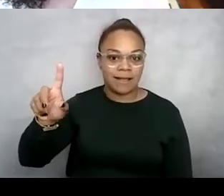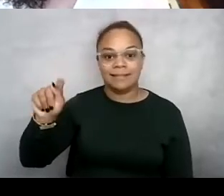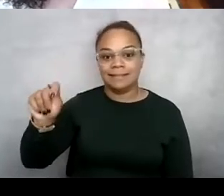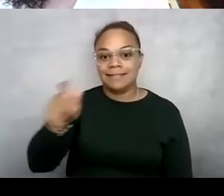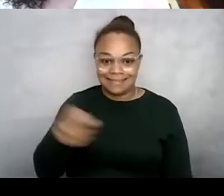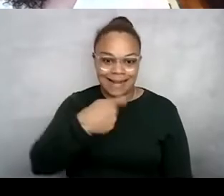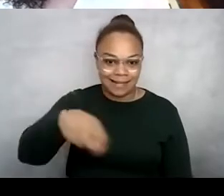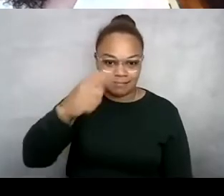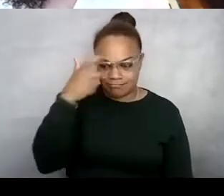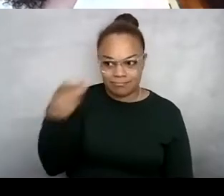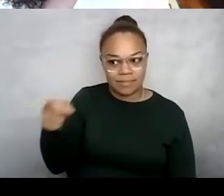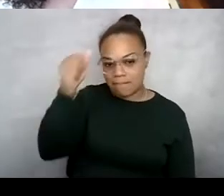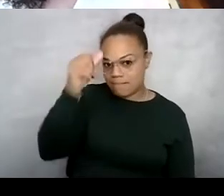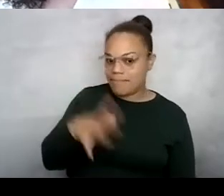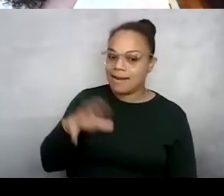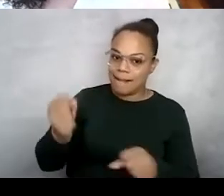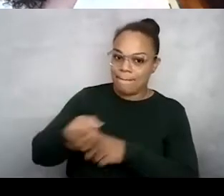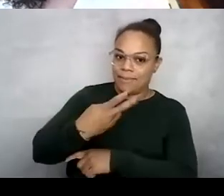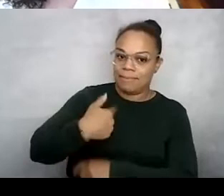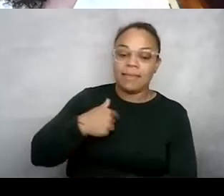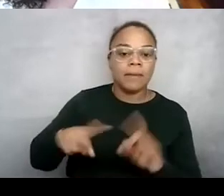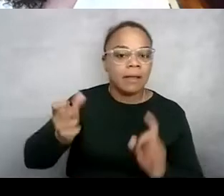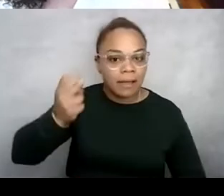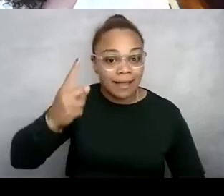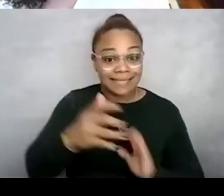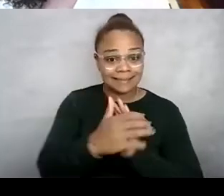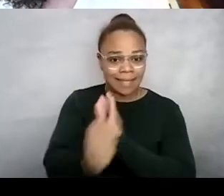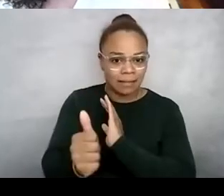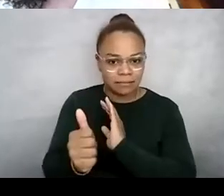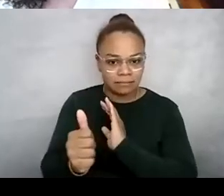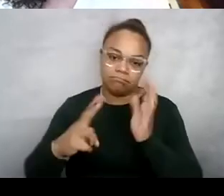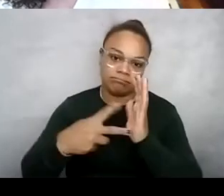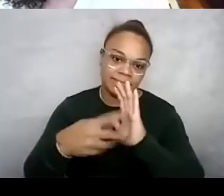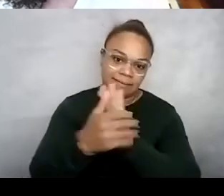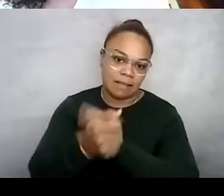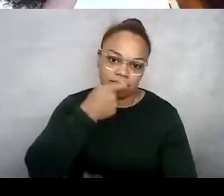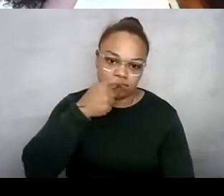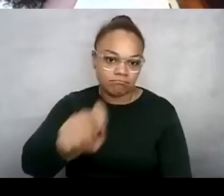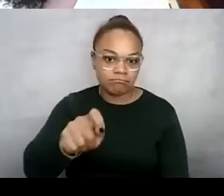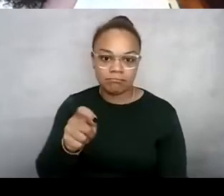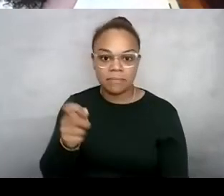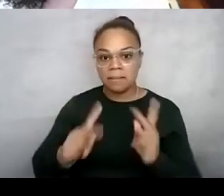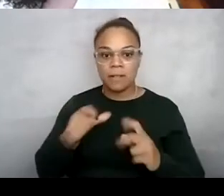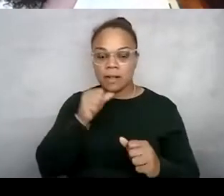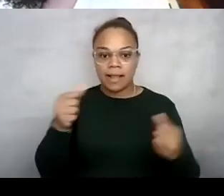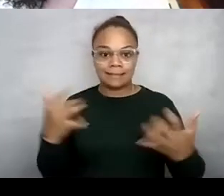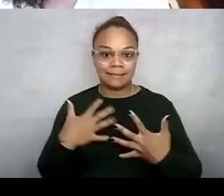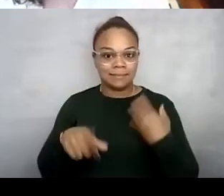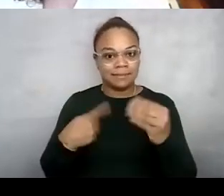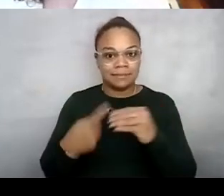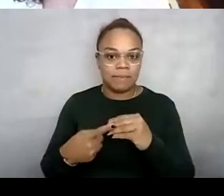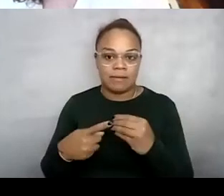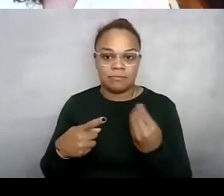is skill. And people are not intimidated by people who are athletes. And the only part of the arguments regarding